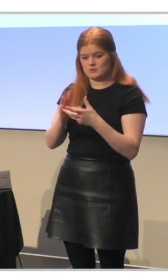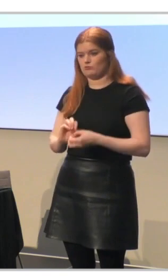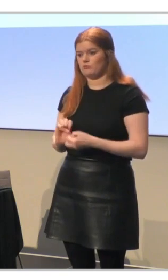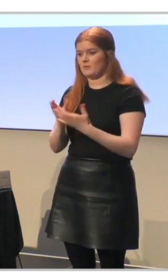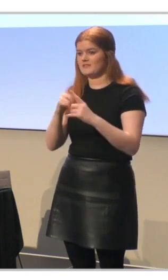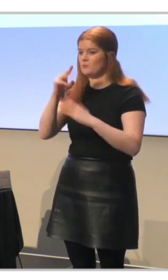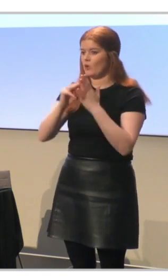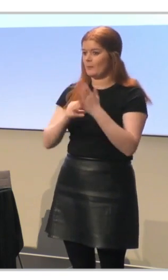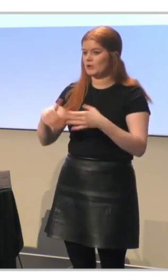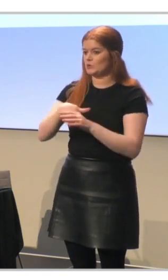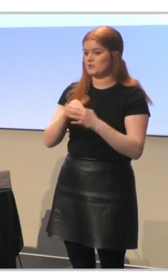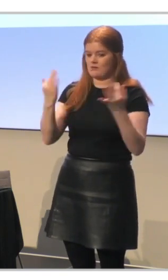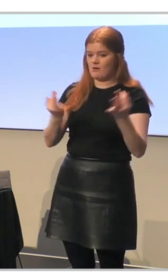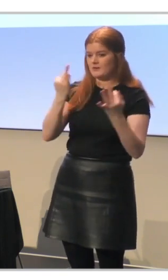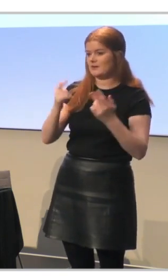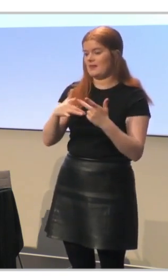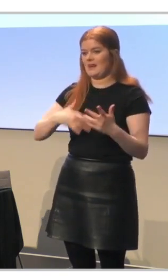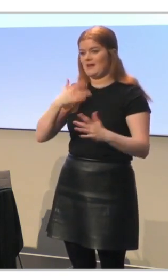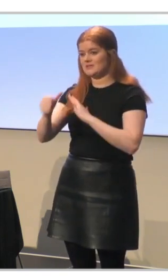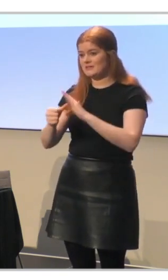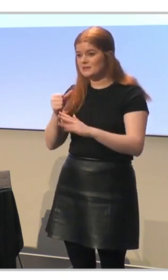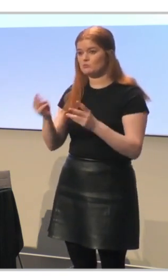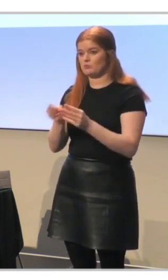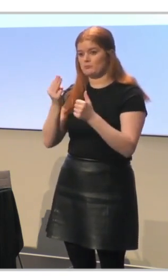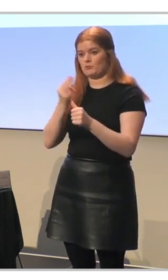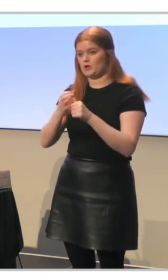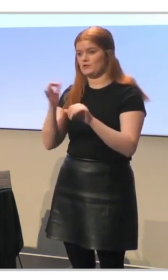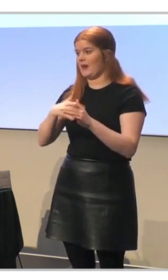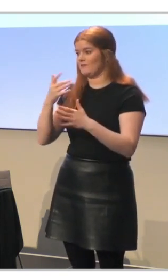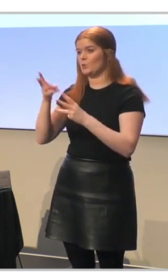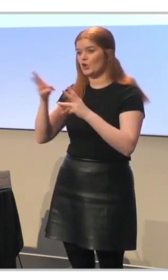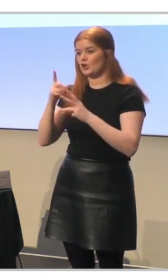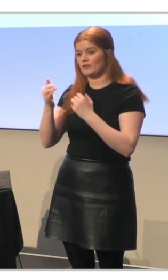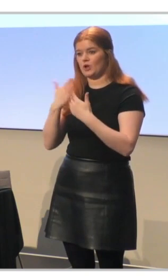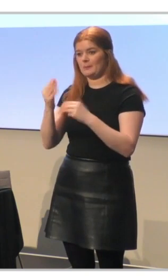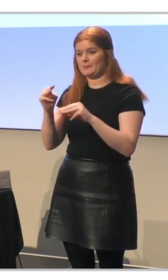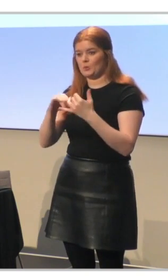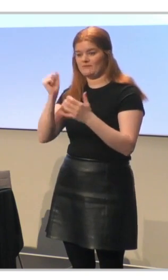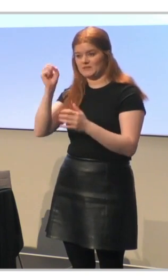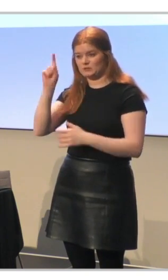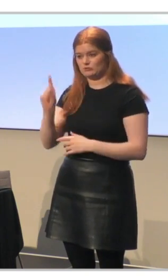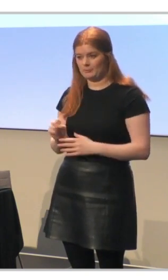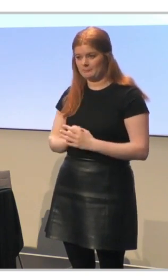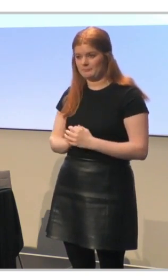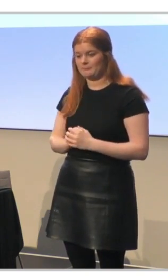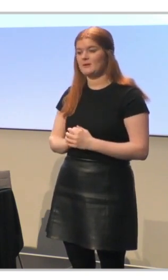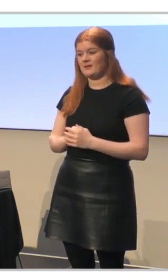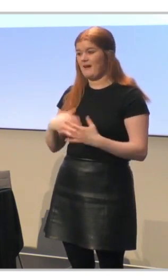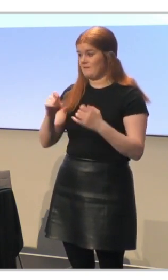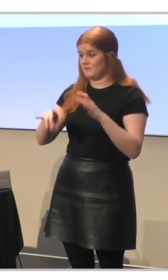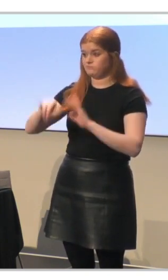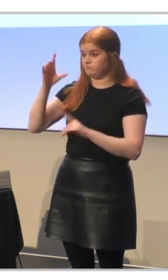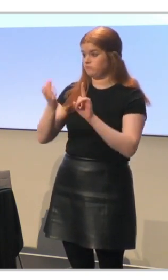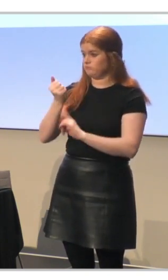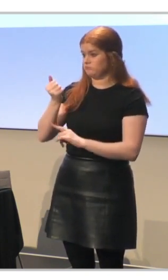includes horticulture, life skills and preparation for the life of work for young people with Down syndrome. They have a very high